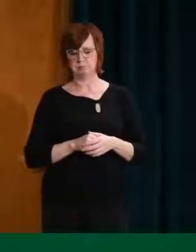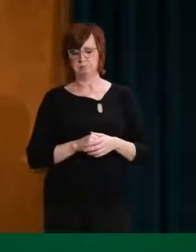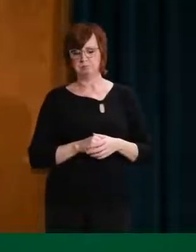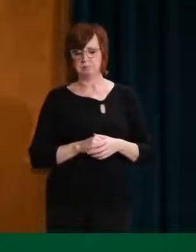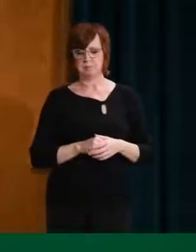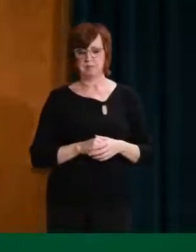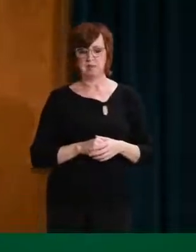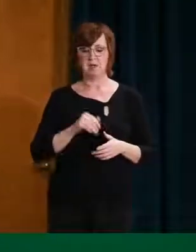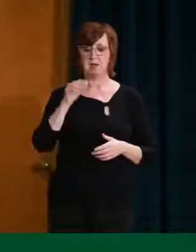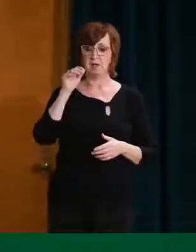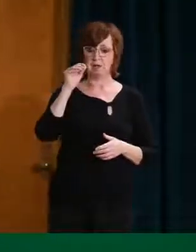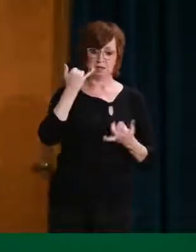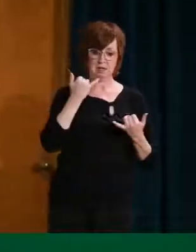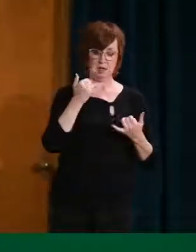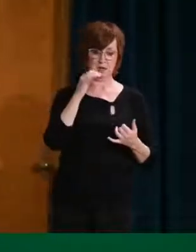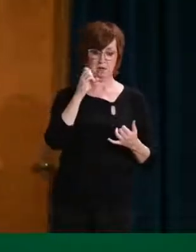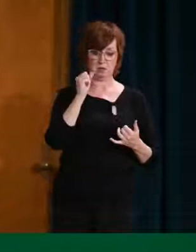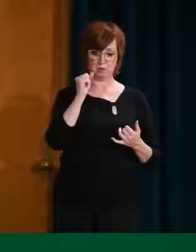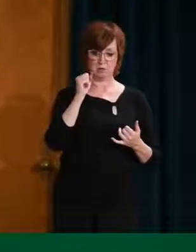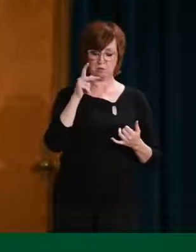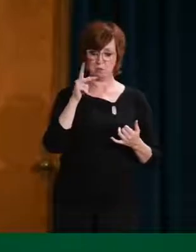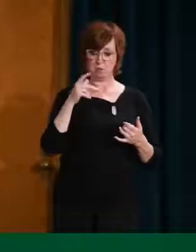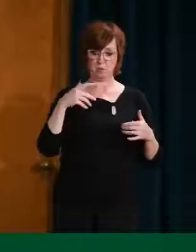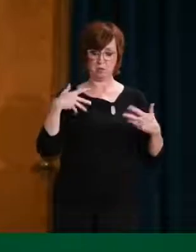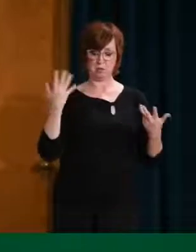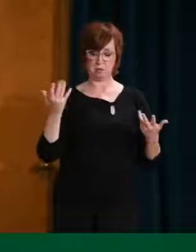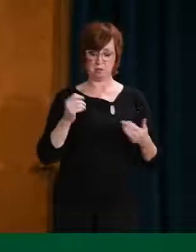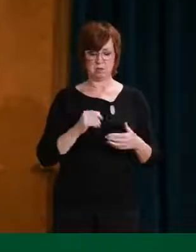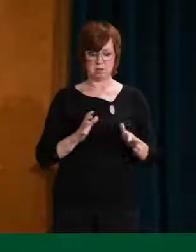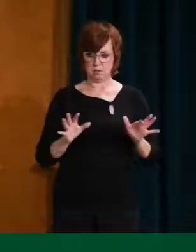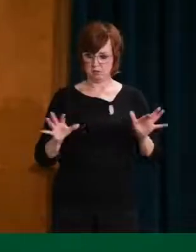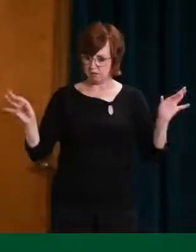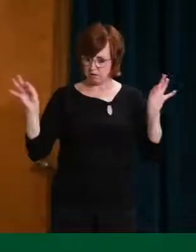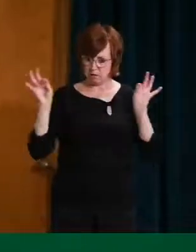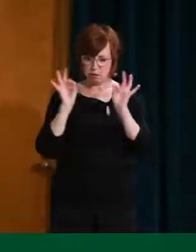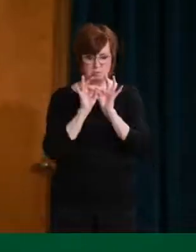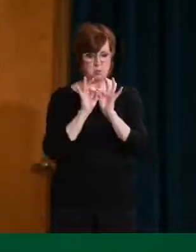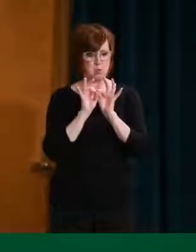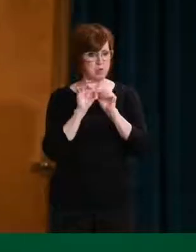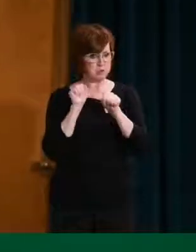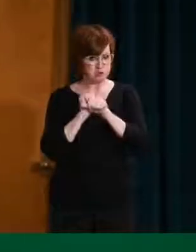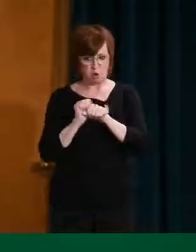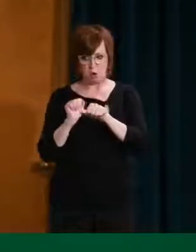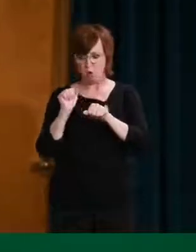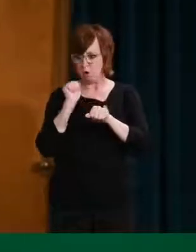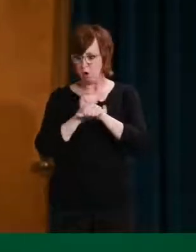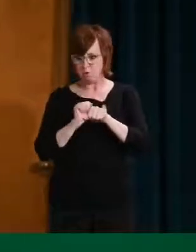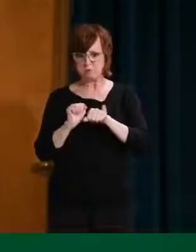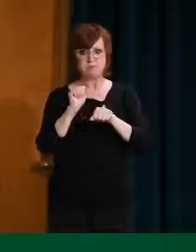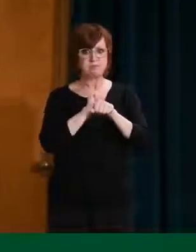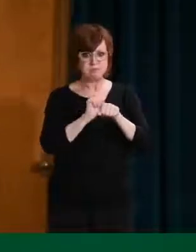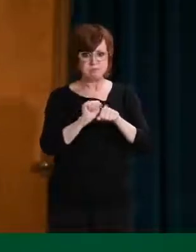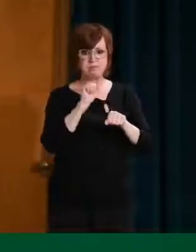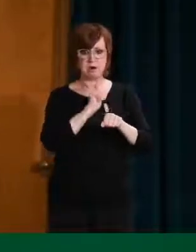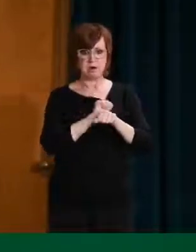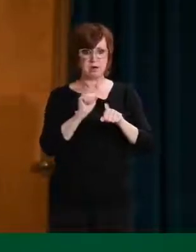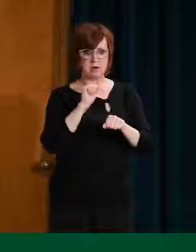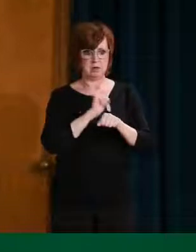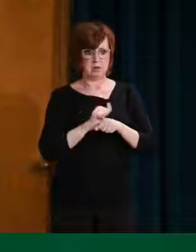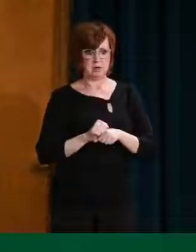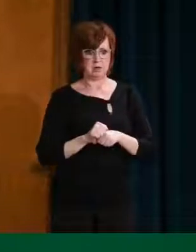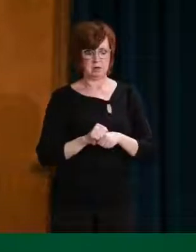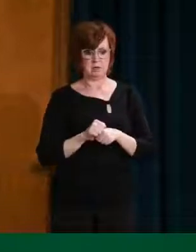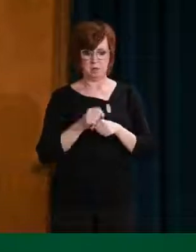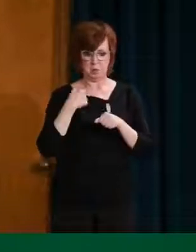the important work to ensure that this is not the situation that will actually arrive